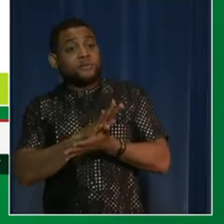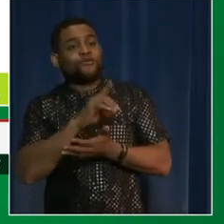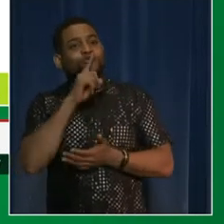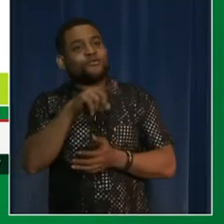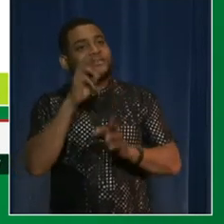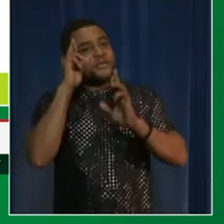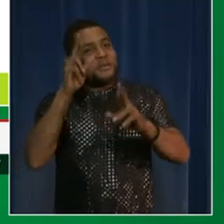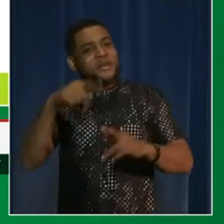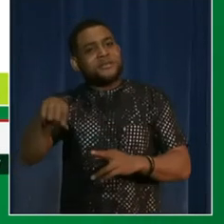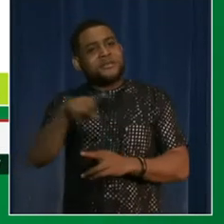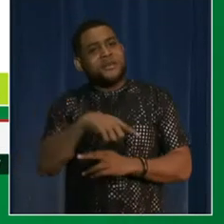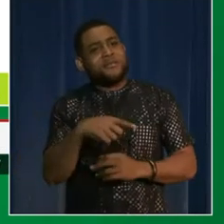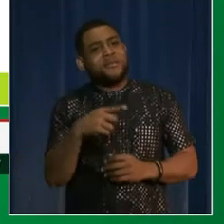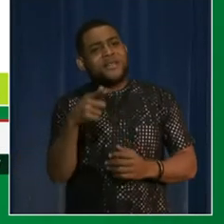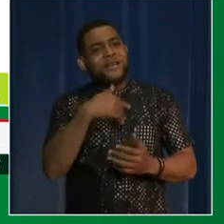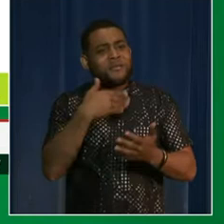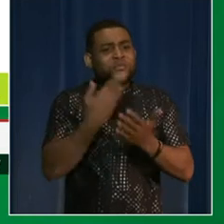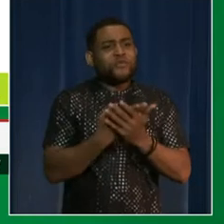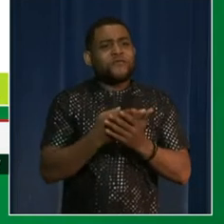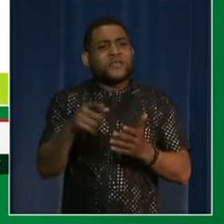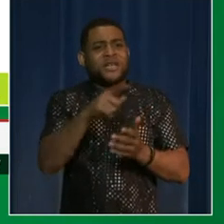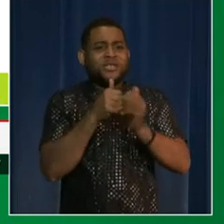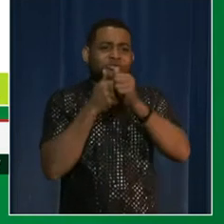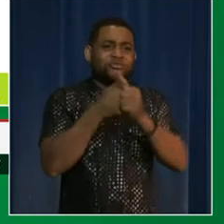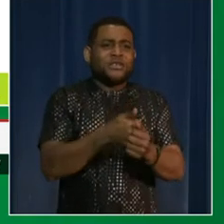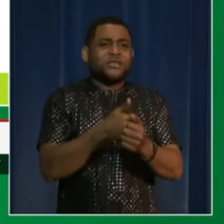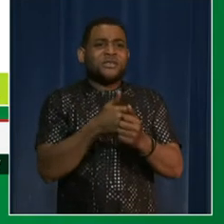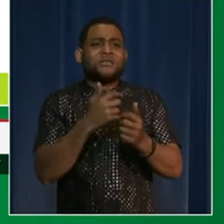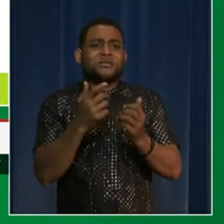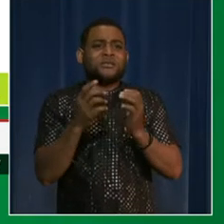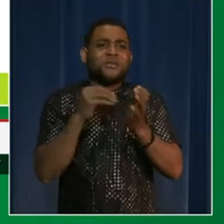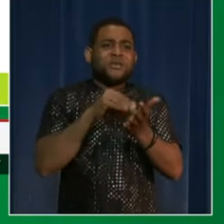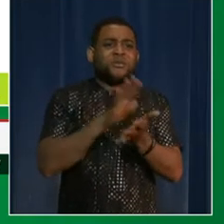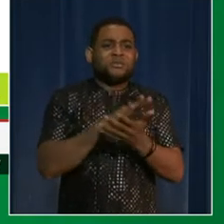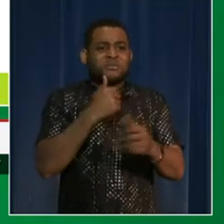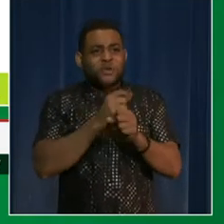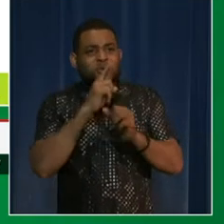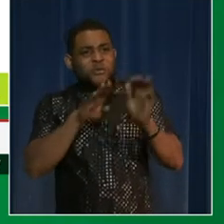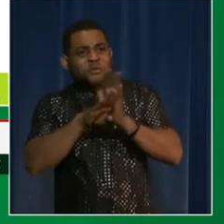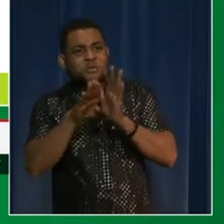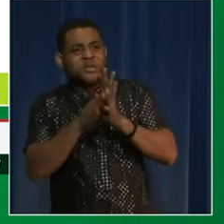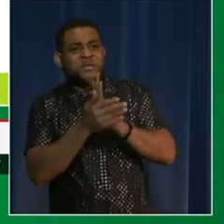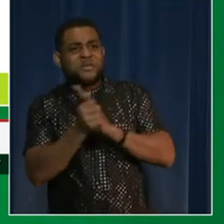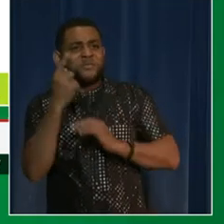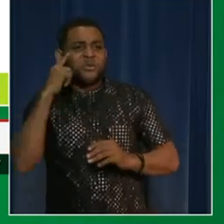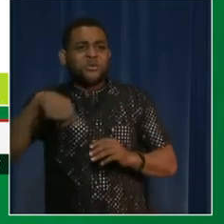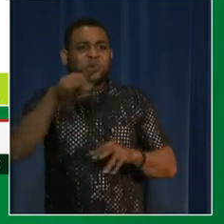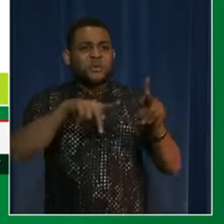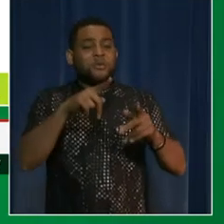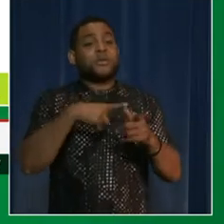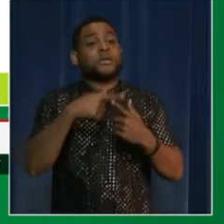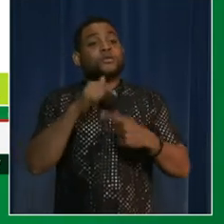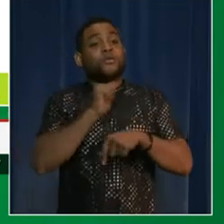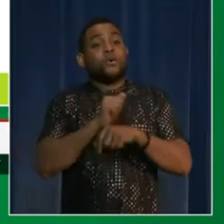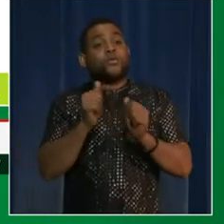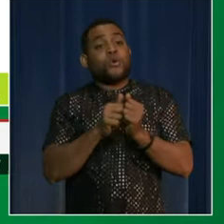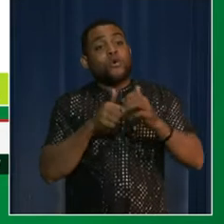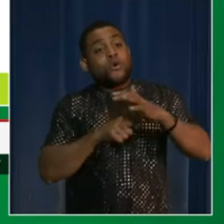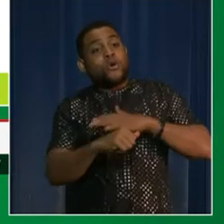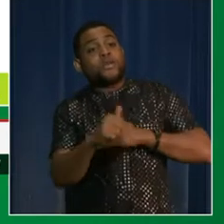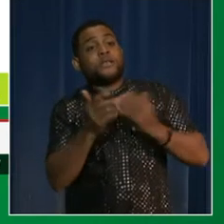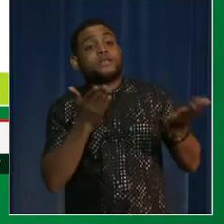track record in skilling folks for these good-paying jobs and working in particular with the underserved Ward 7 and 8